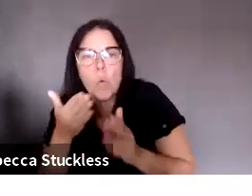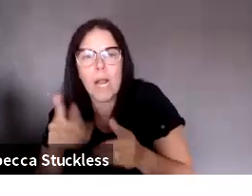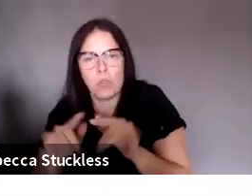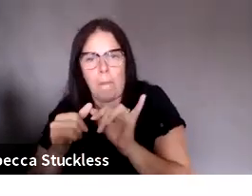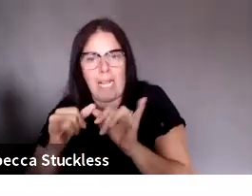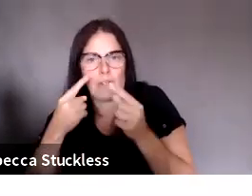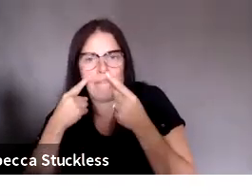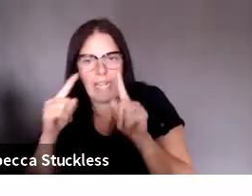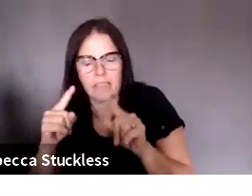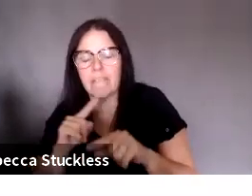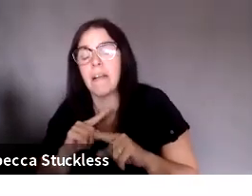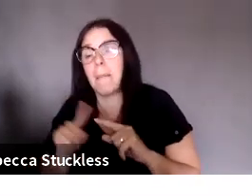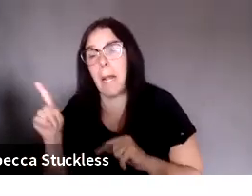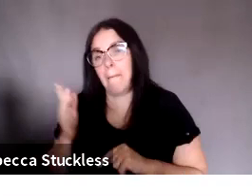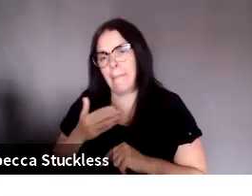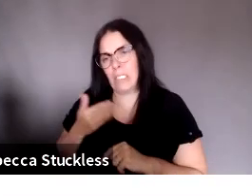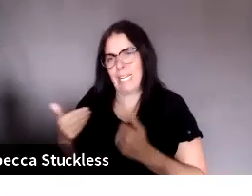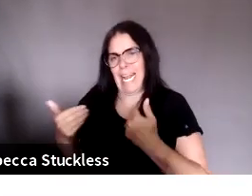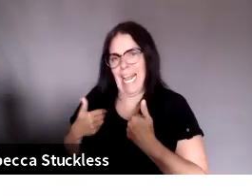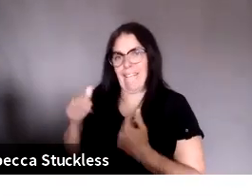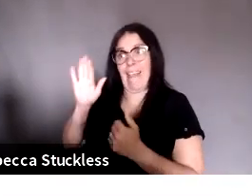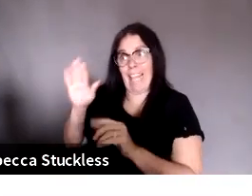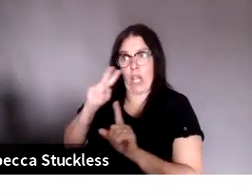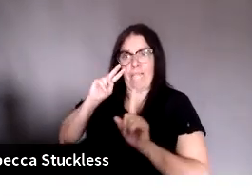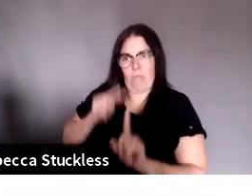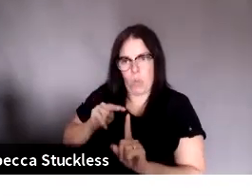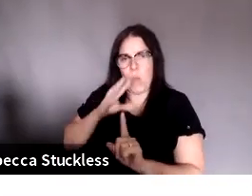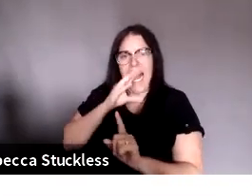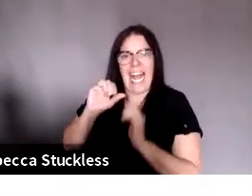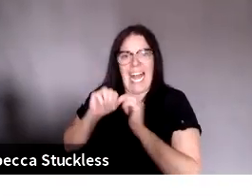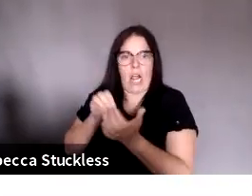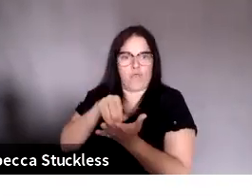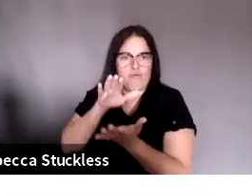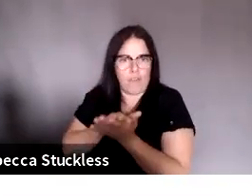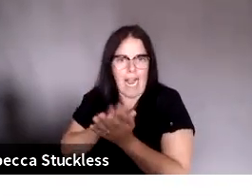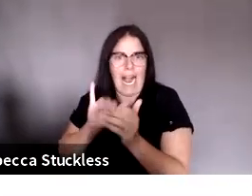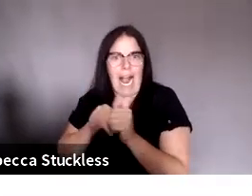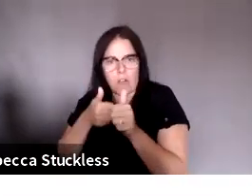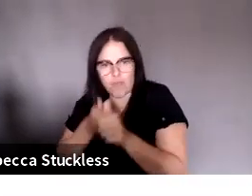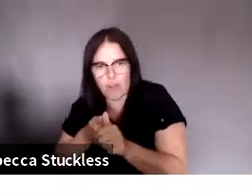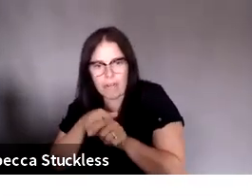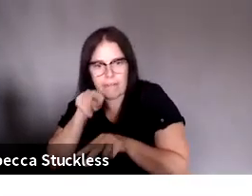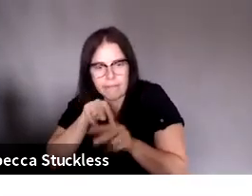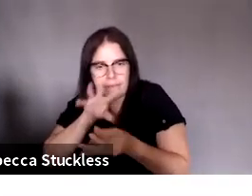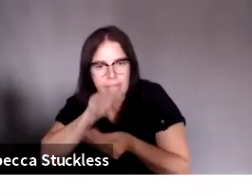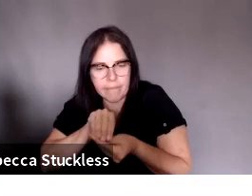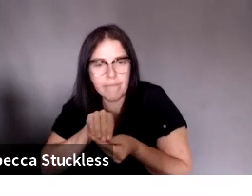ministry views effectiveness and the way they track it and the way they measure us on it.